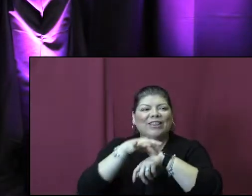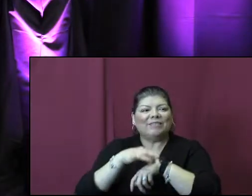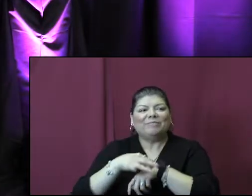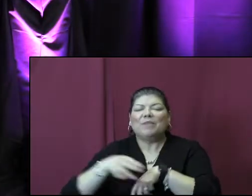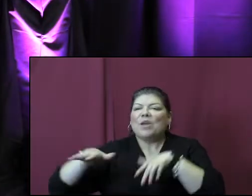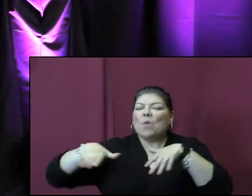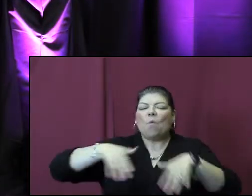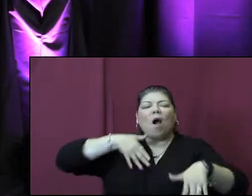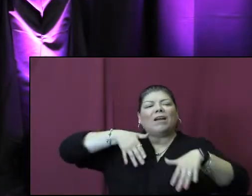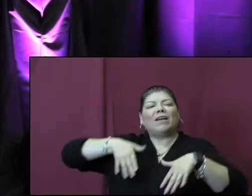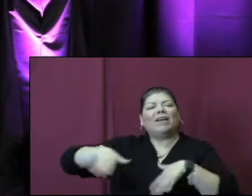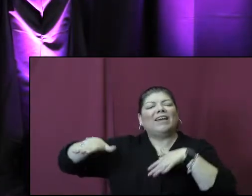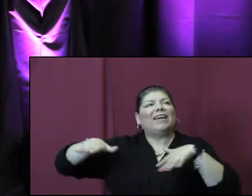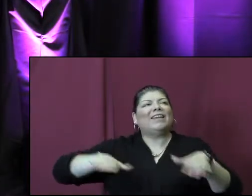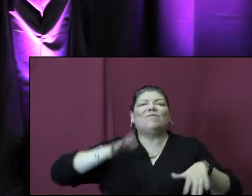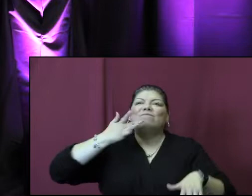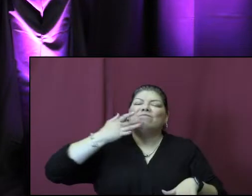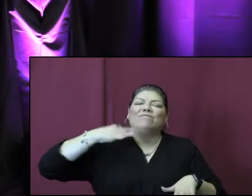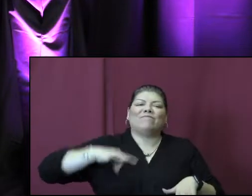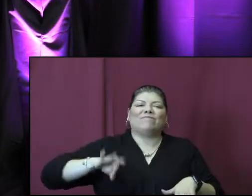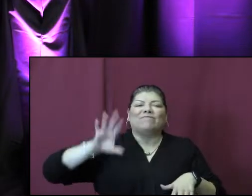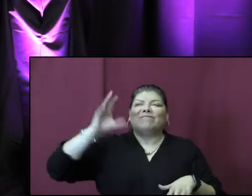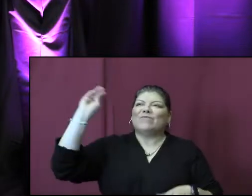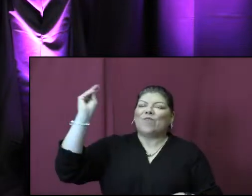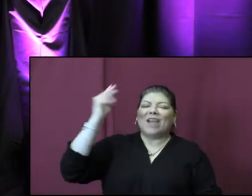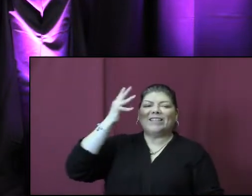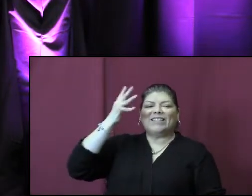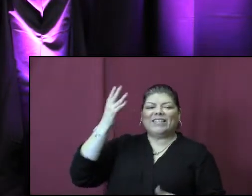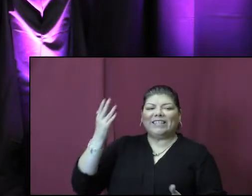Hey, and to be walking in his favor.